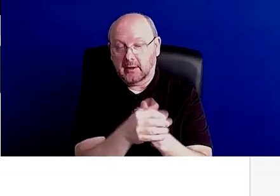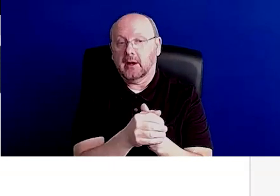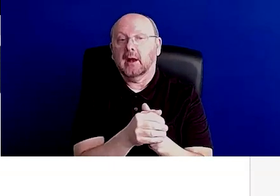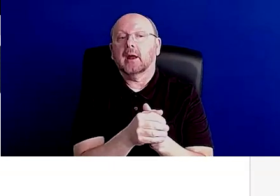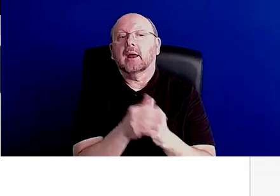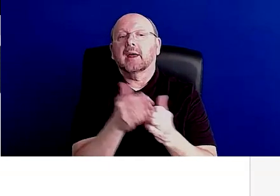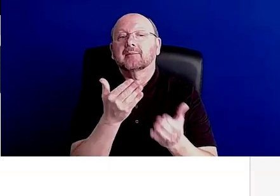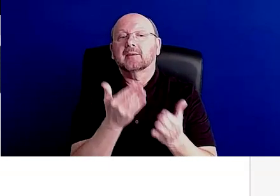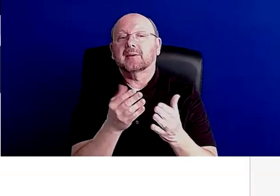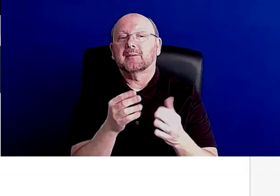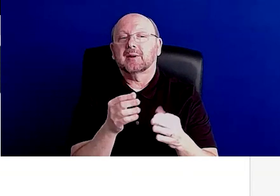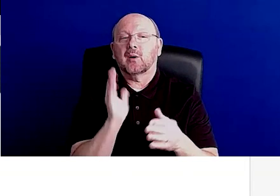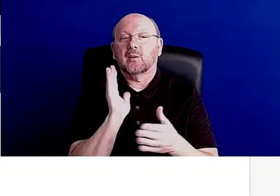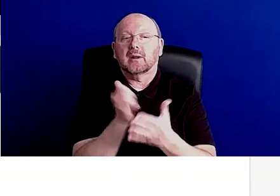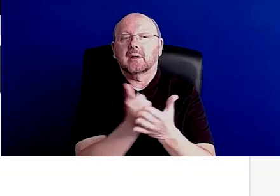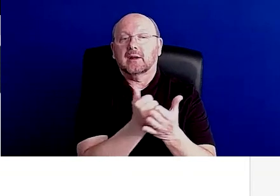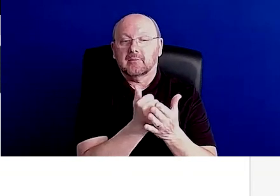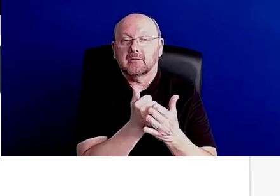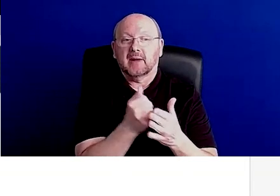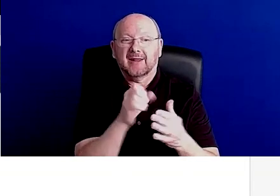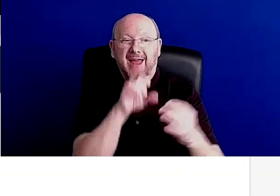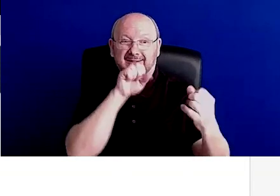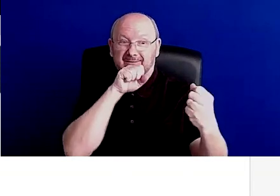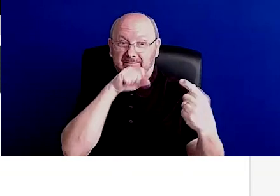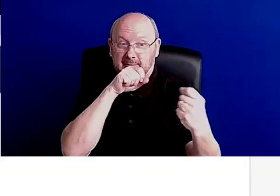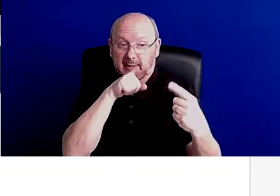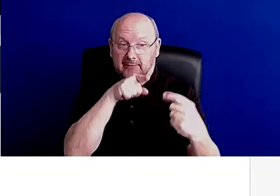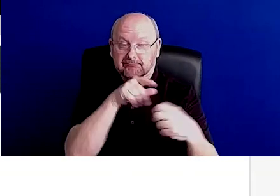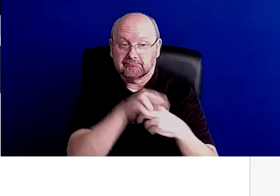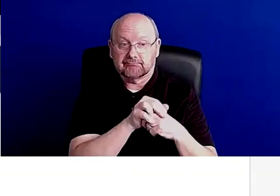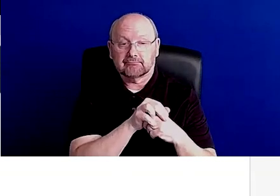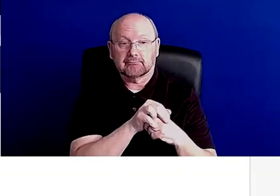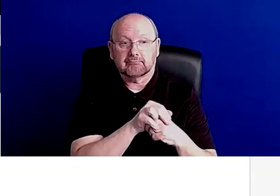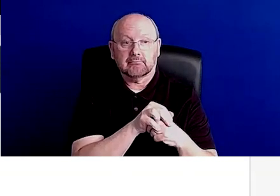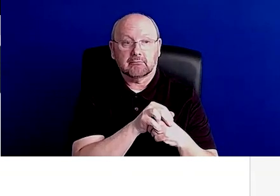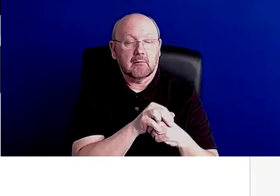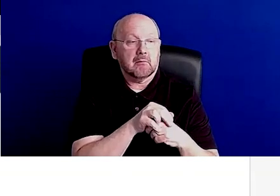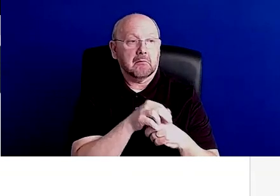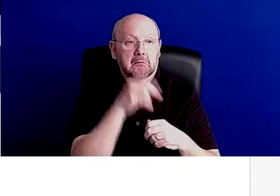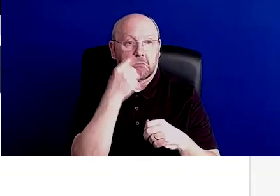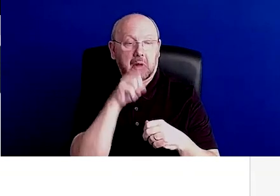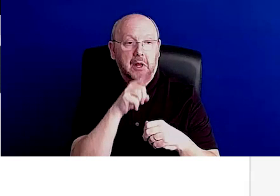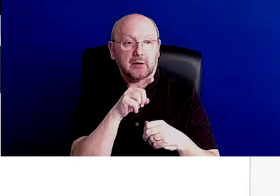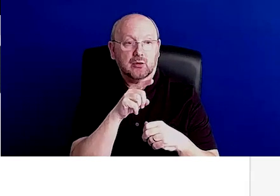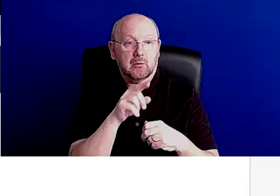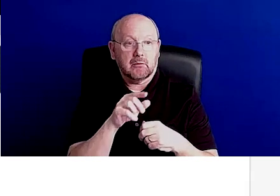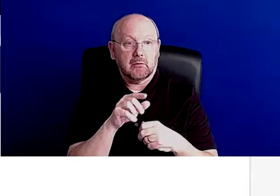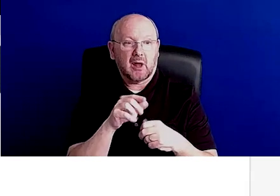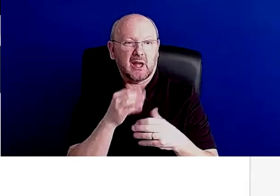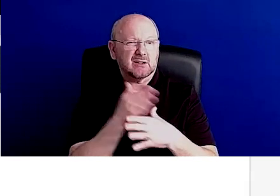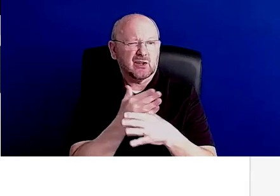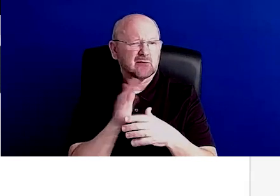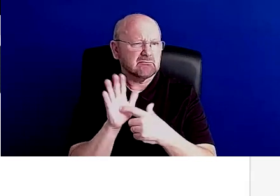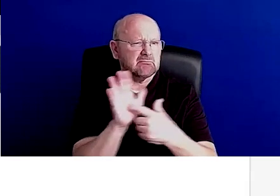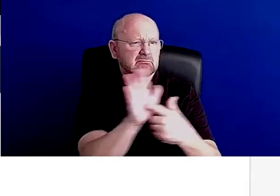gave all of this feedback as well. This is a link that I don't mind sharing out, and so you can go through this in more detail and see